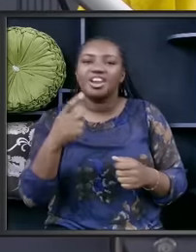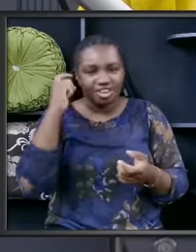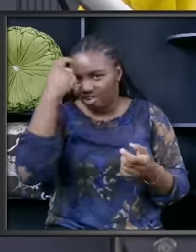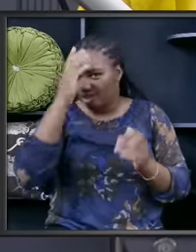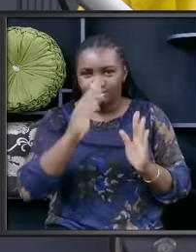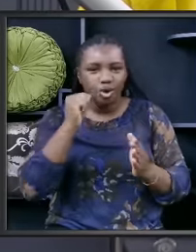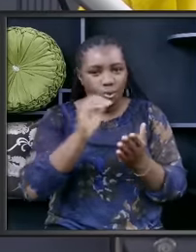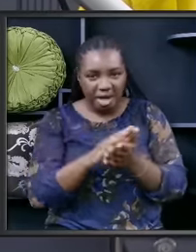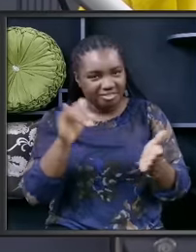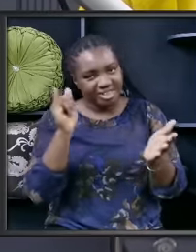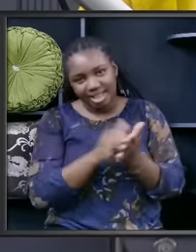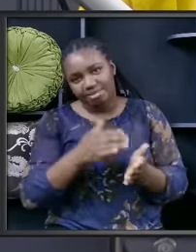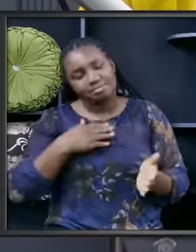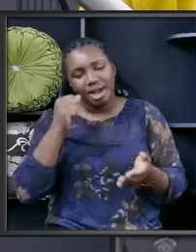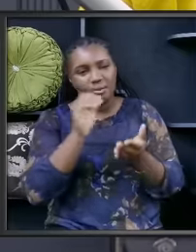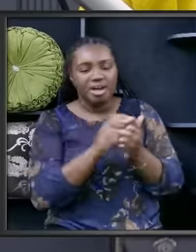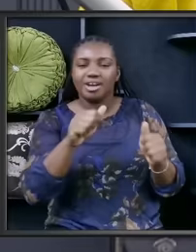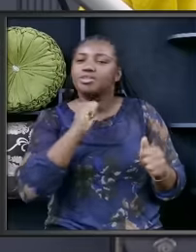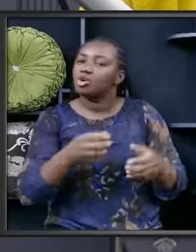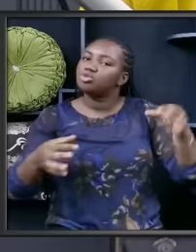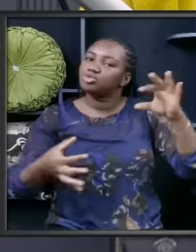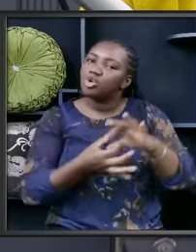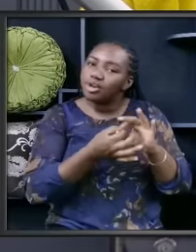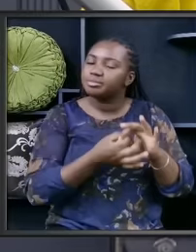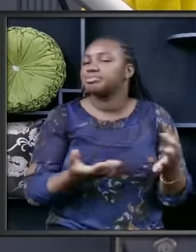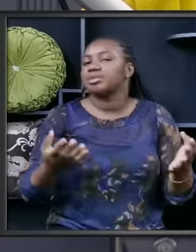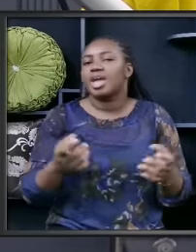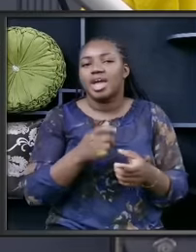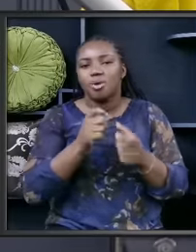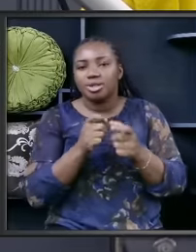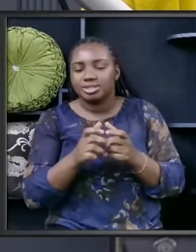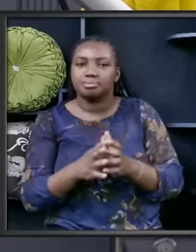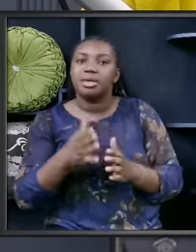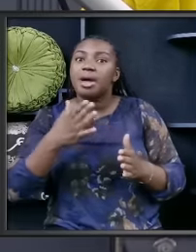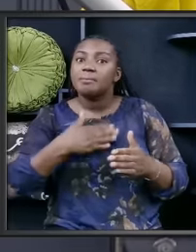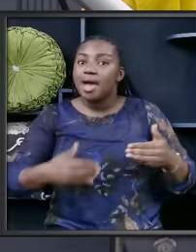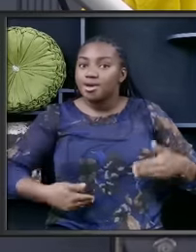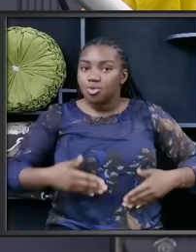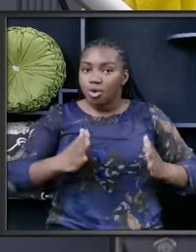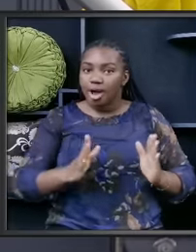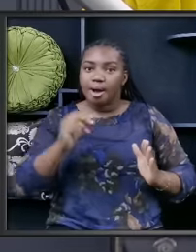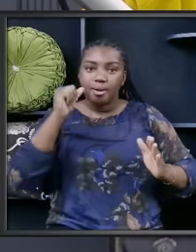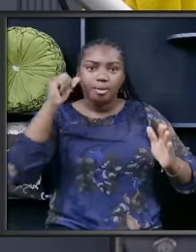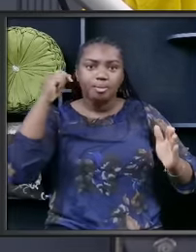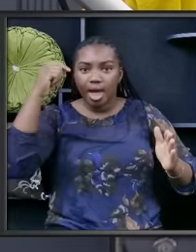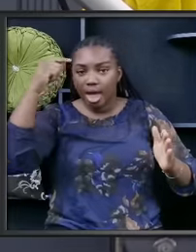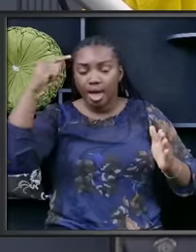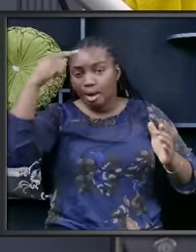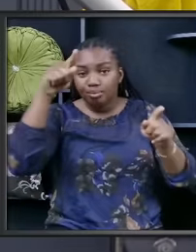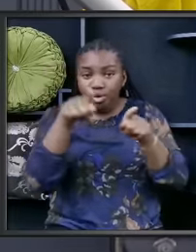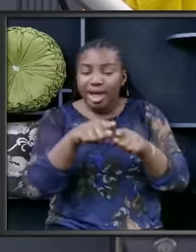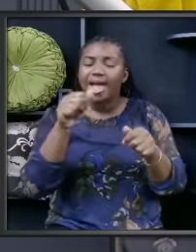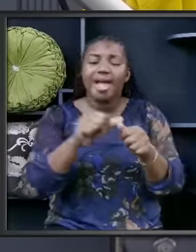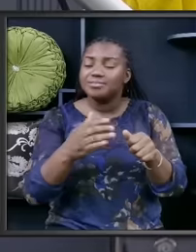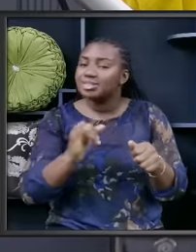this my younger brother, where I suffer from childhood. This my younger brother. Now everything where I they do